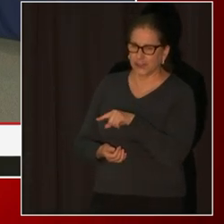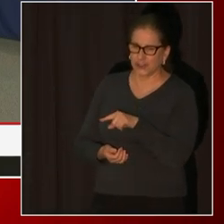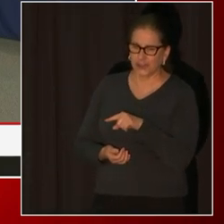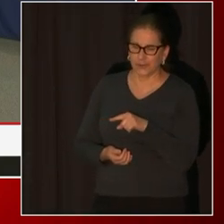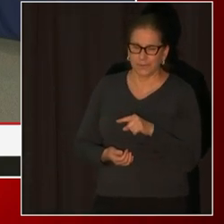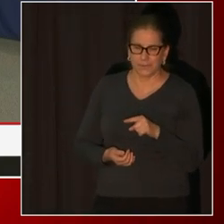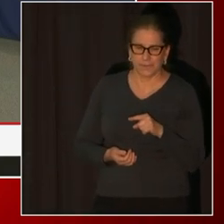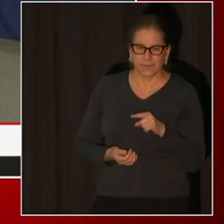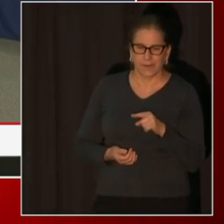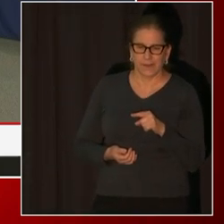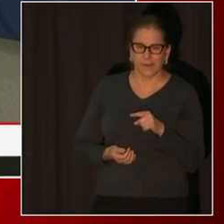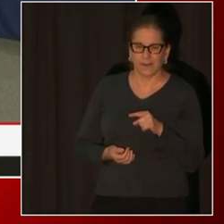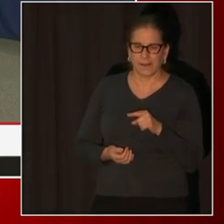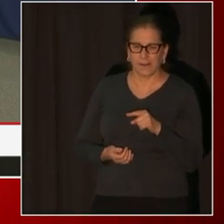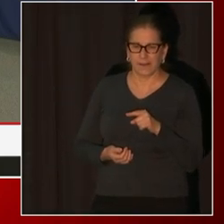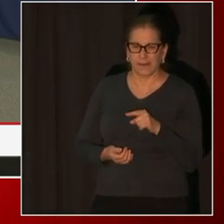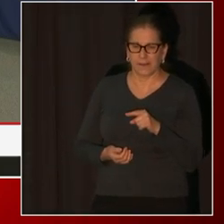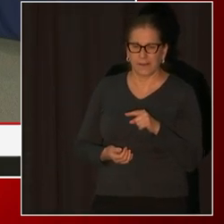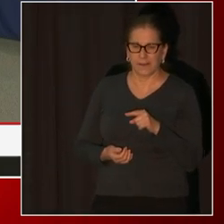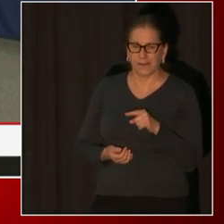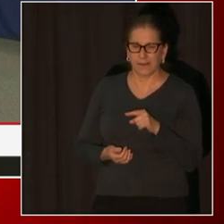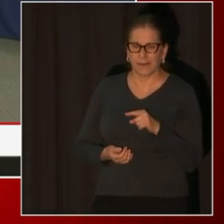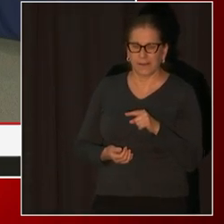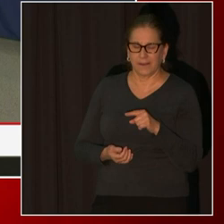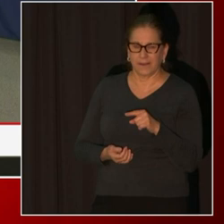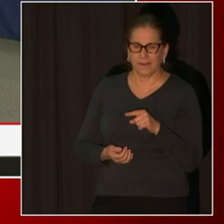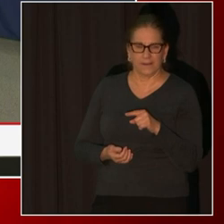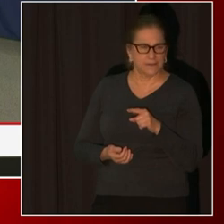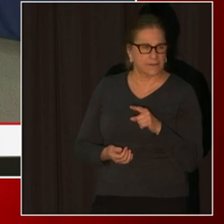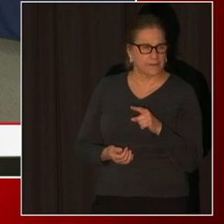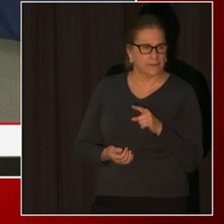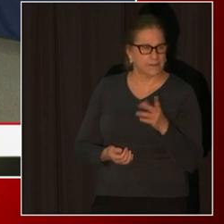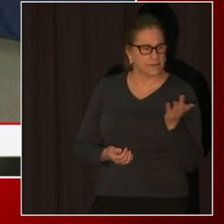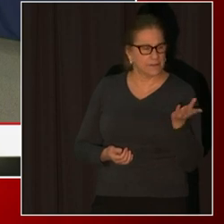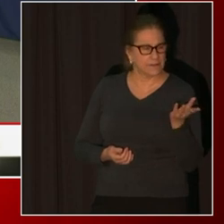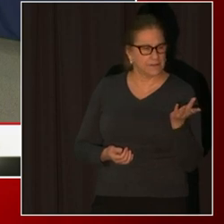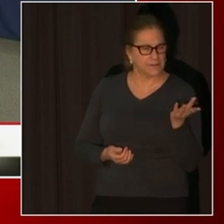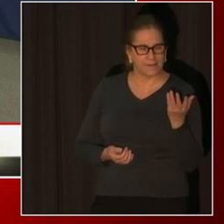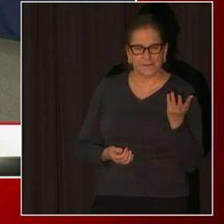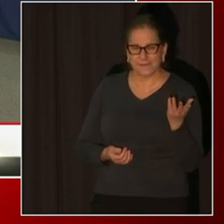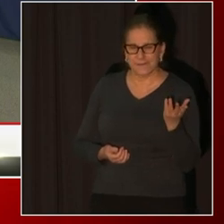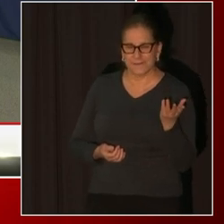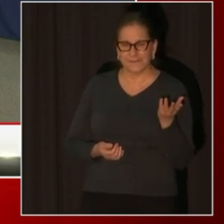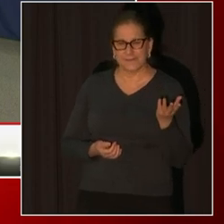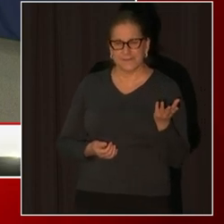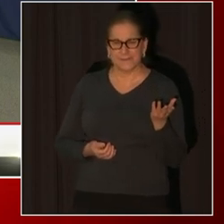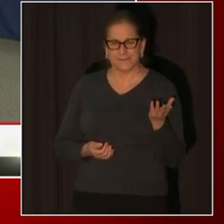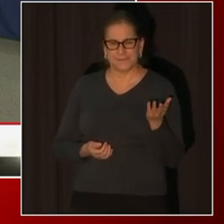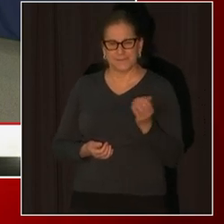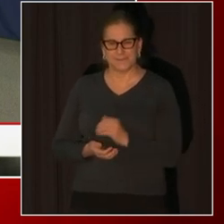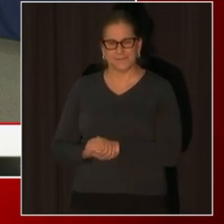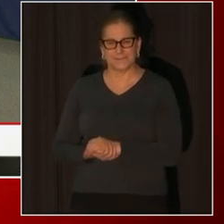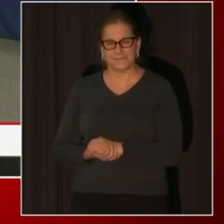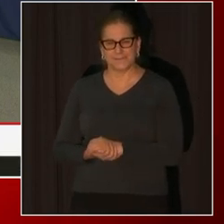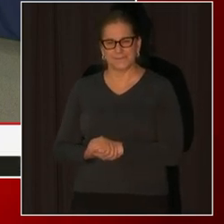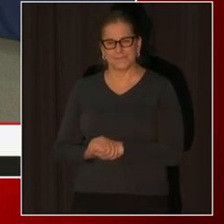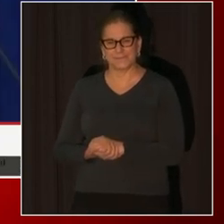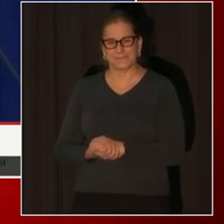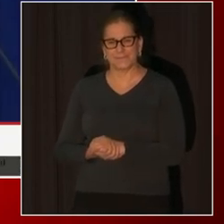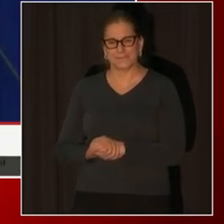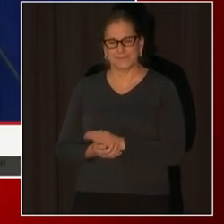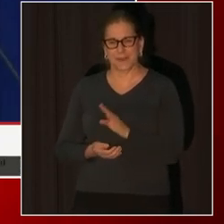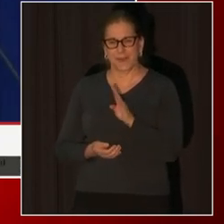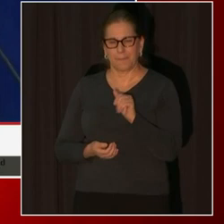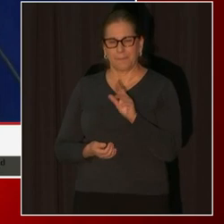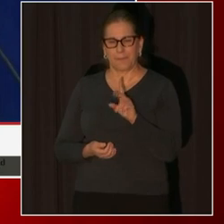an $80 million investment. Microphone, Jenny. Oh, thank you. I can talk a little bit about BARD and Foxhall. So then BARD Early